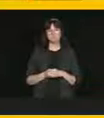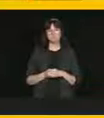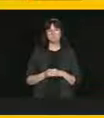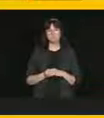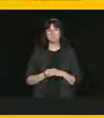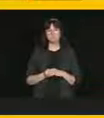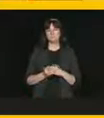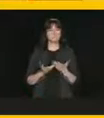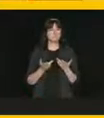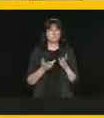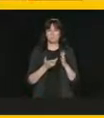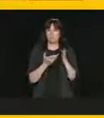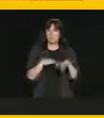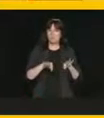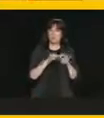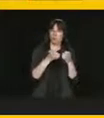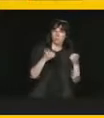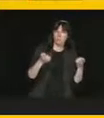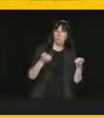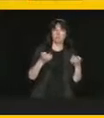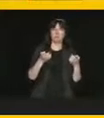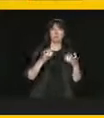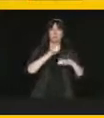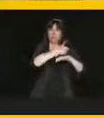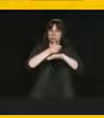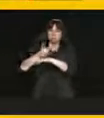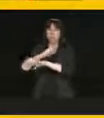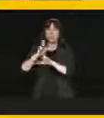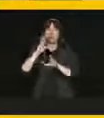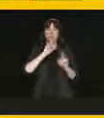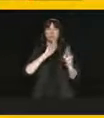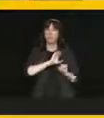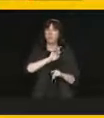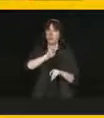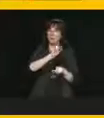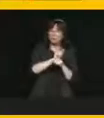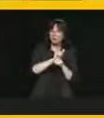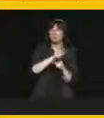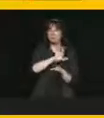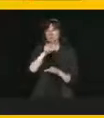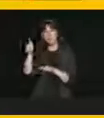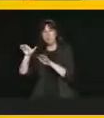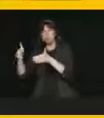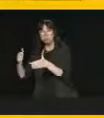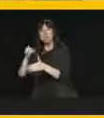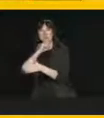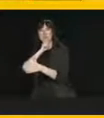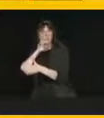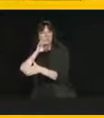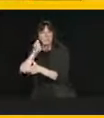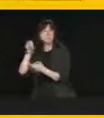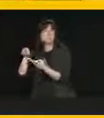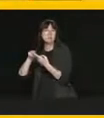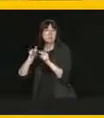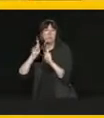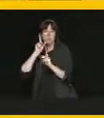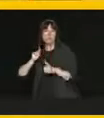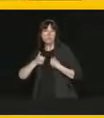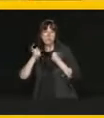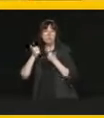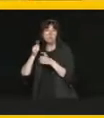new equipment to protect people at work. And for certain particularly vulnerable groups, such as seniors and people living